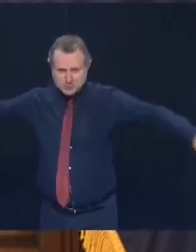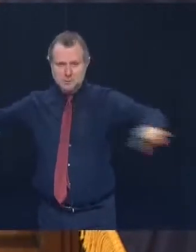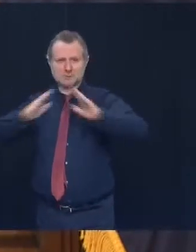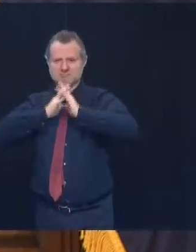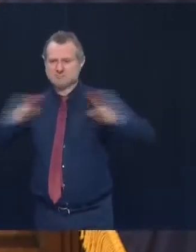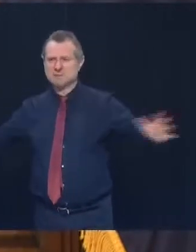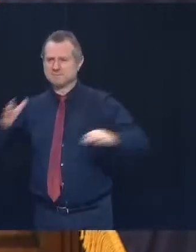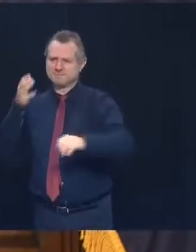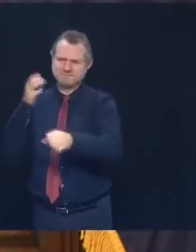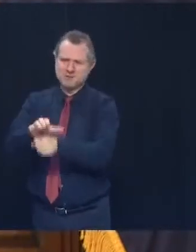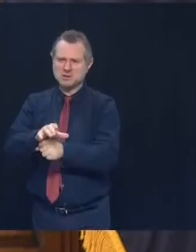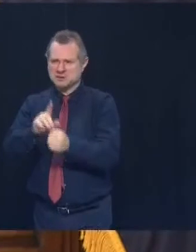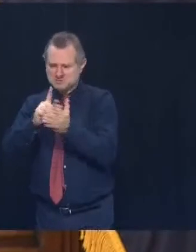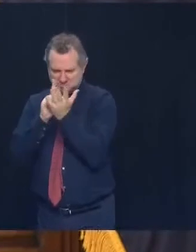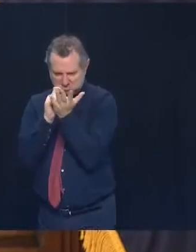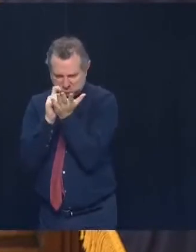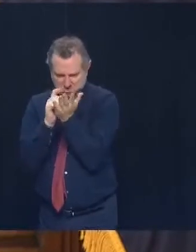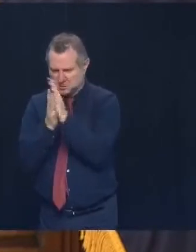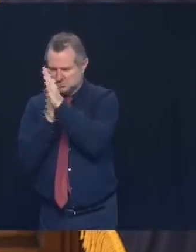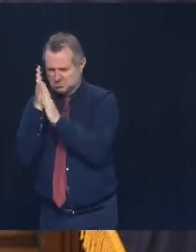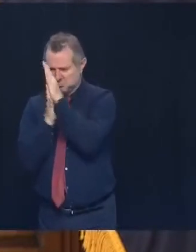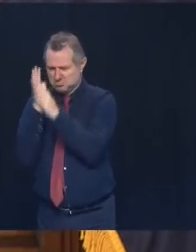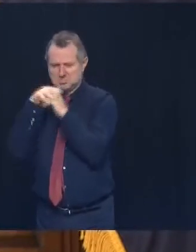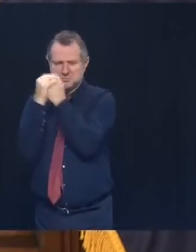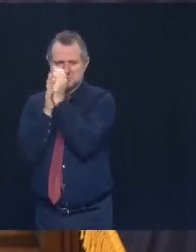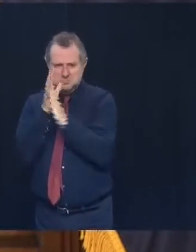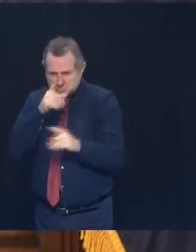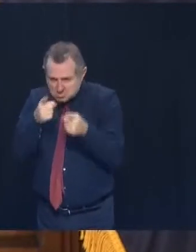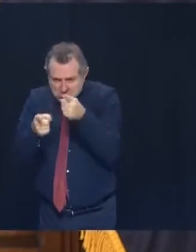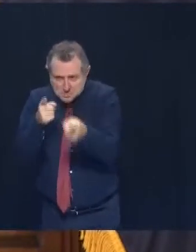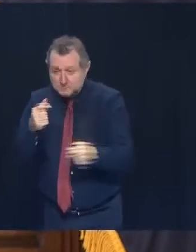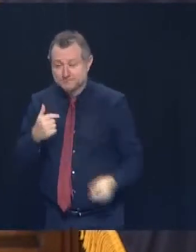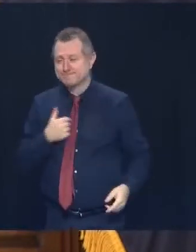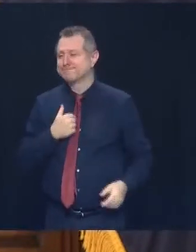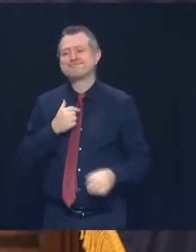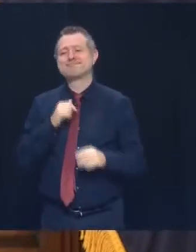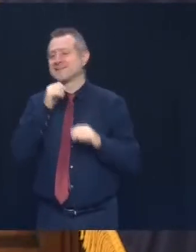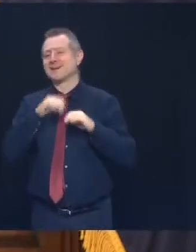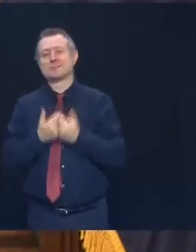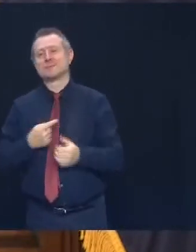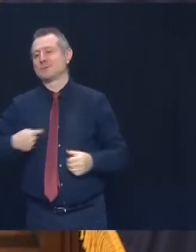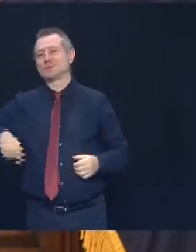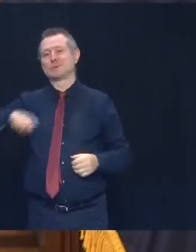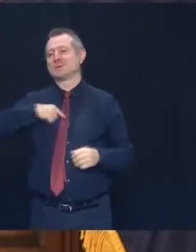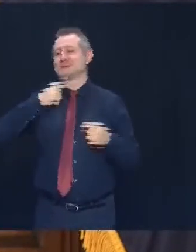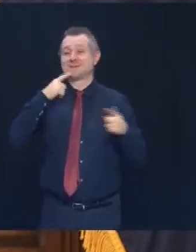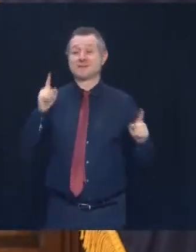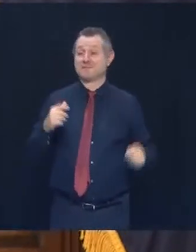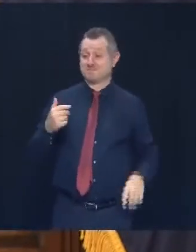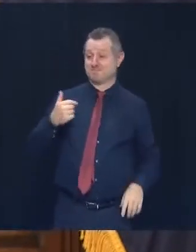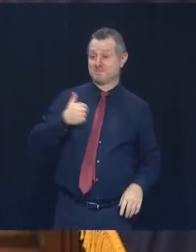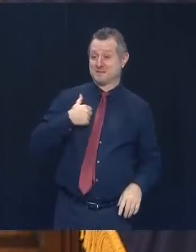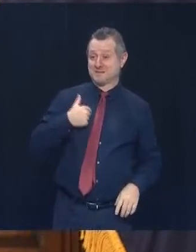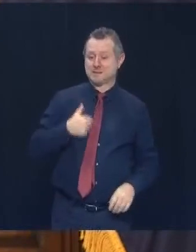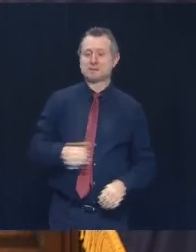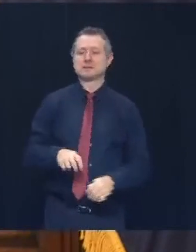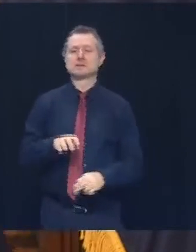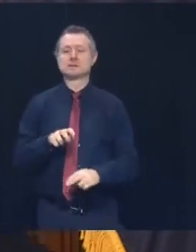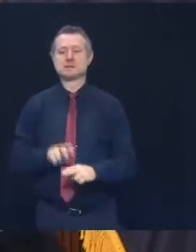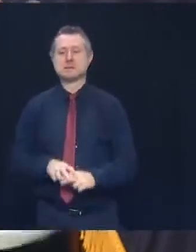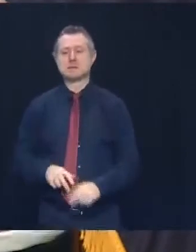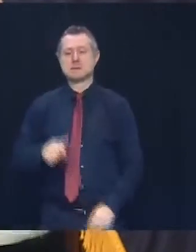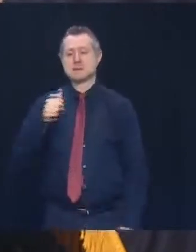hand sanitizer. That's not how we did it. I sat here and said to the people of the